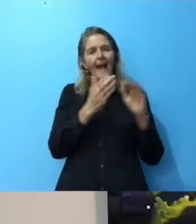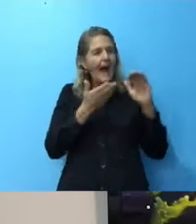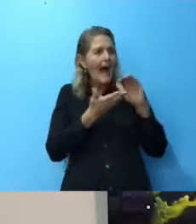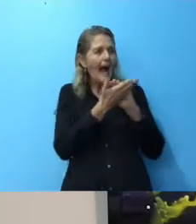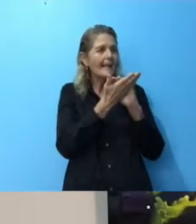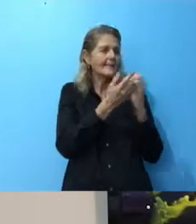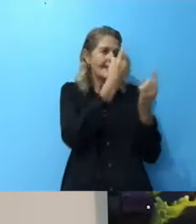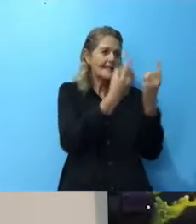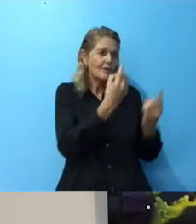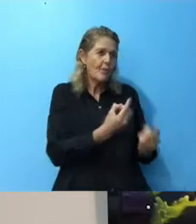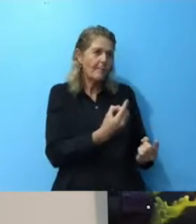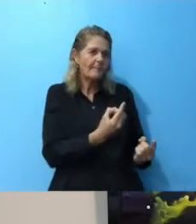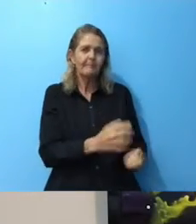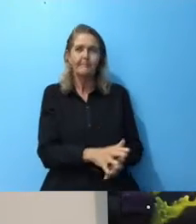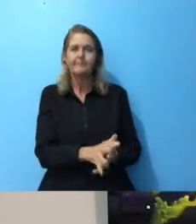underneath each one